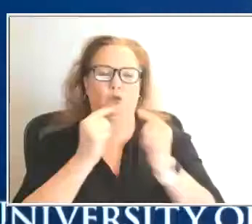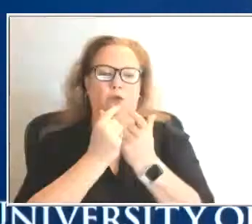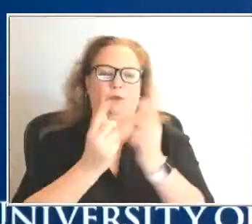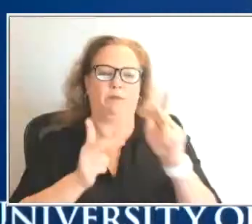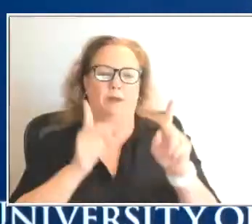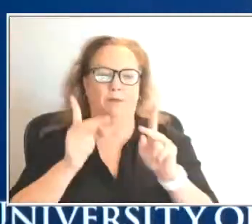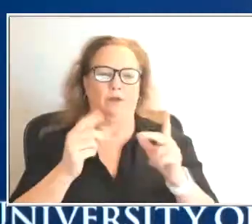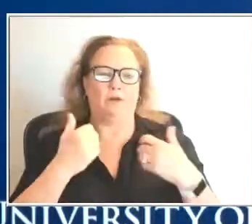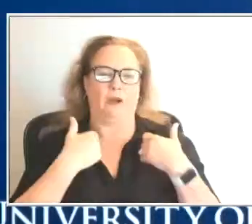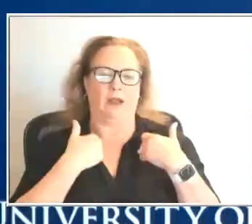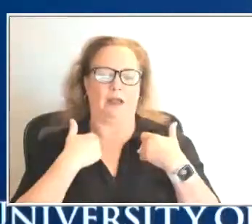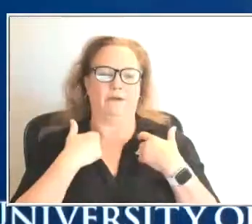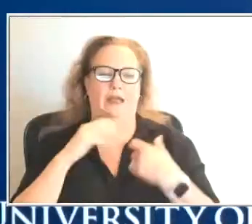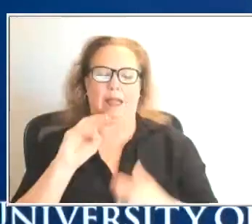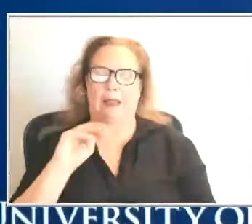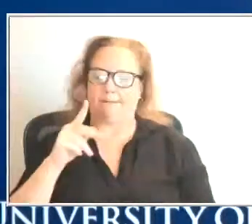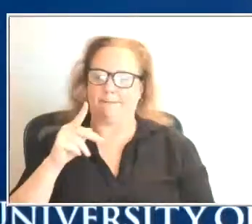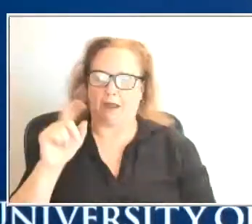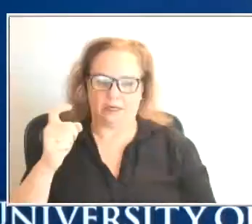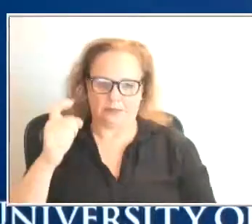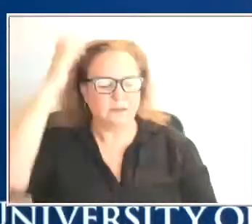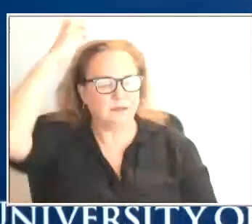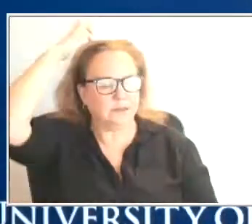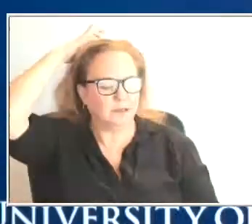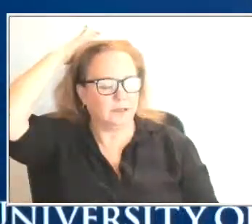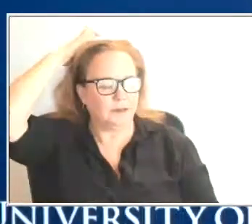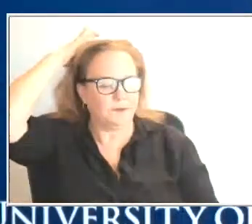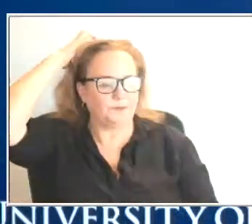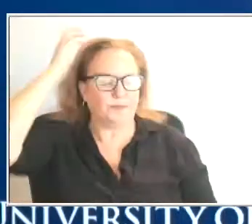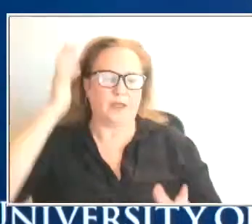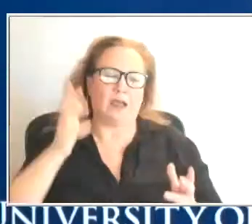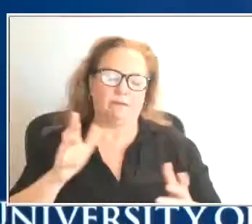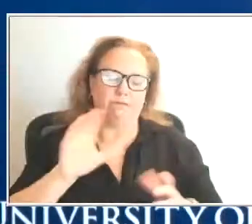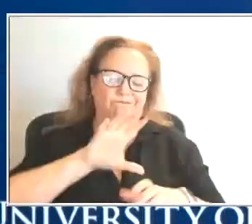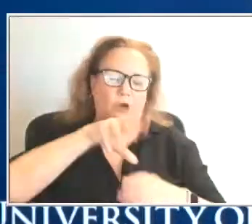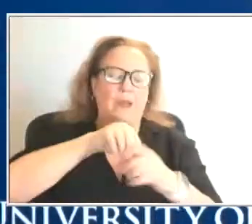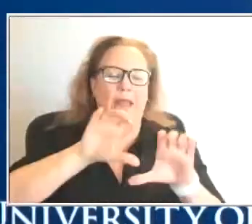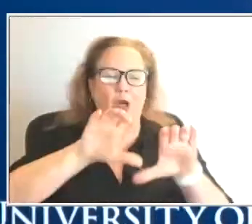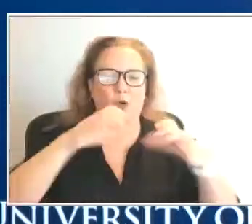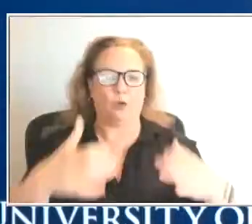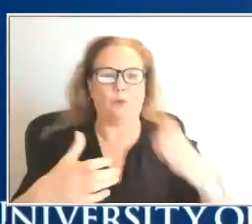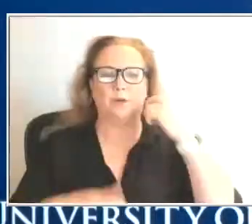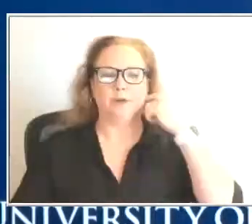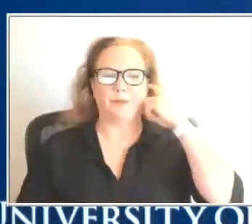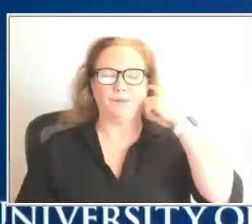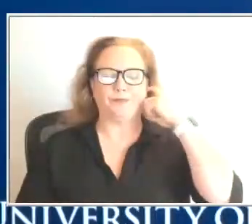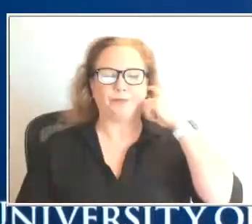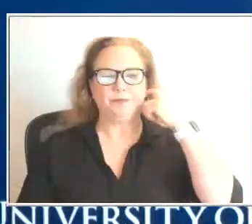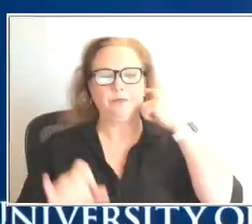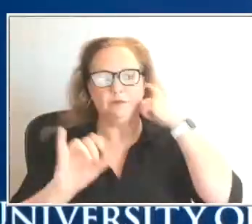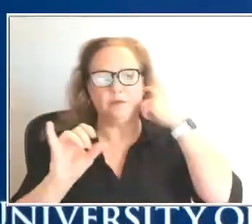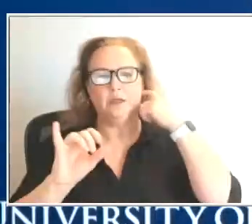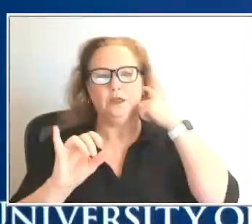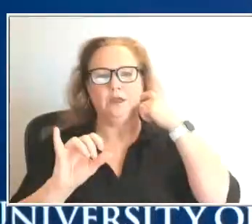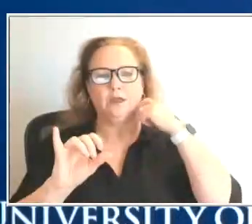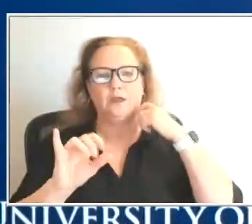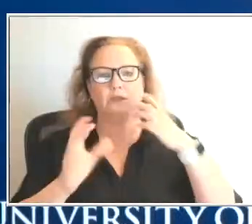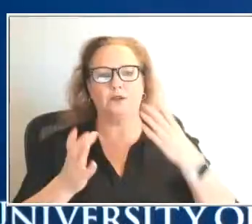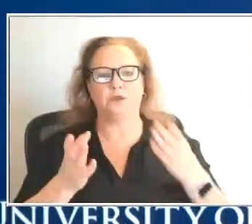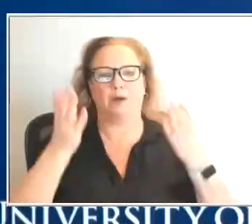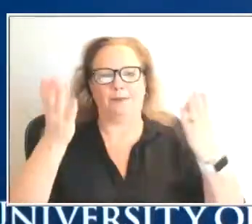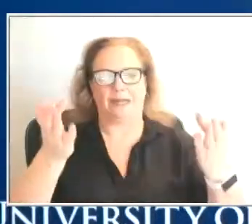had Mpox or been diagnosed have been fallen into that category as well. So there are specific